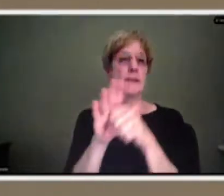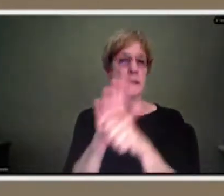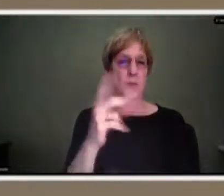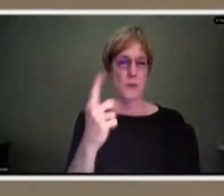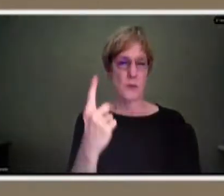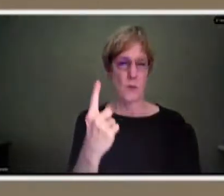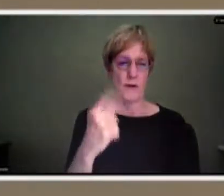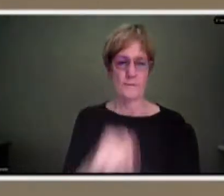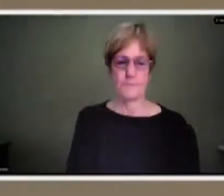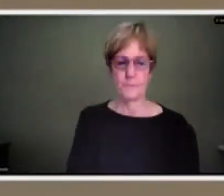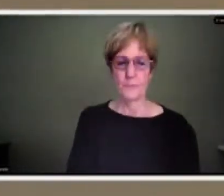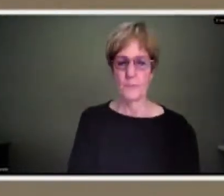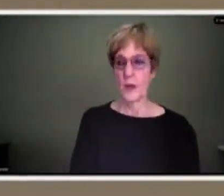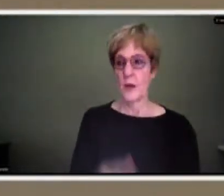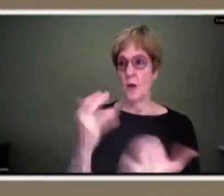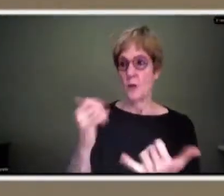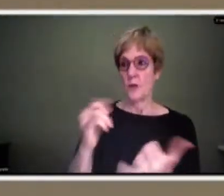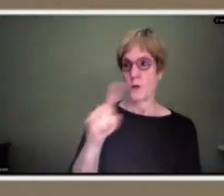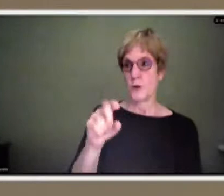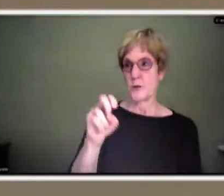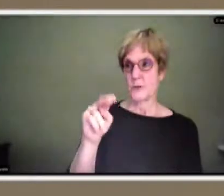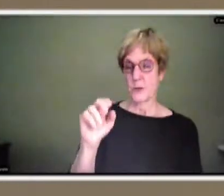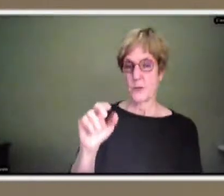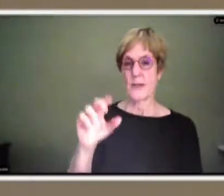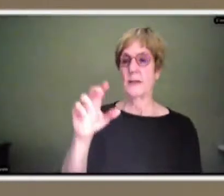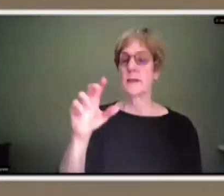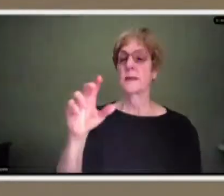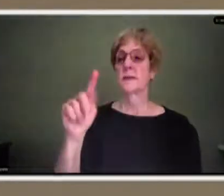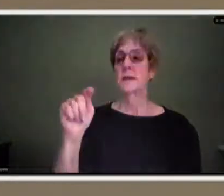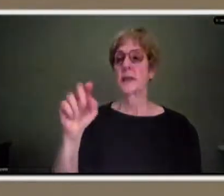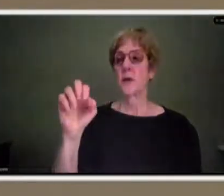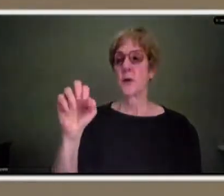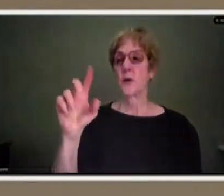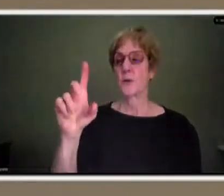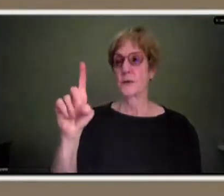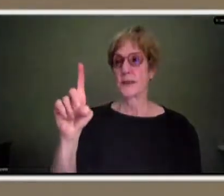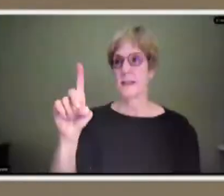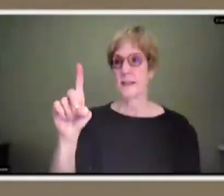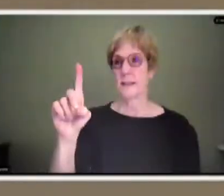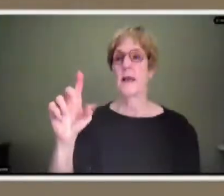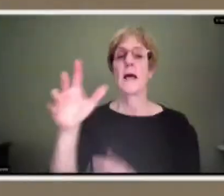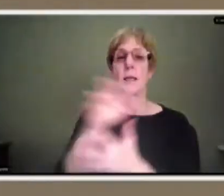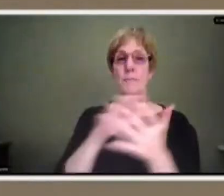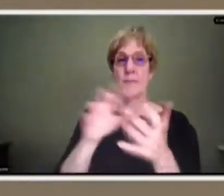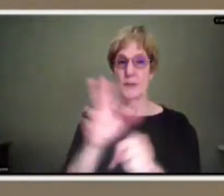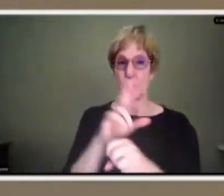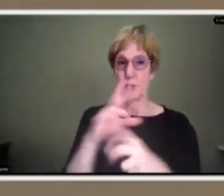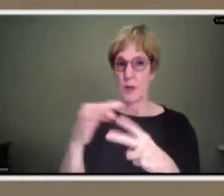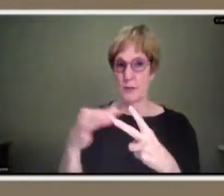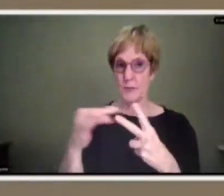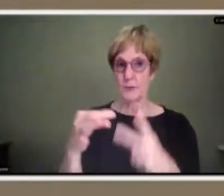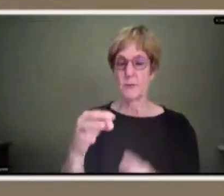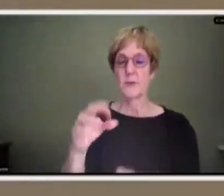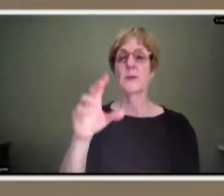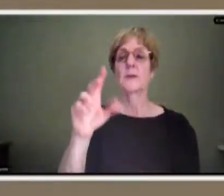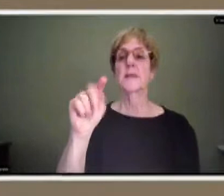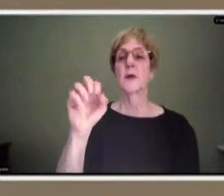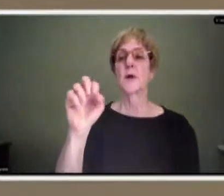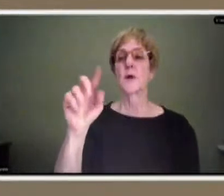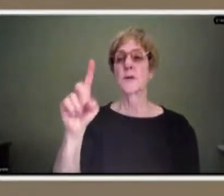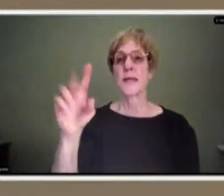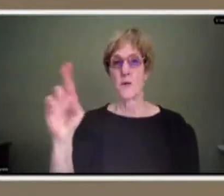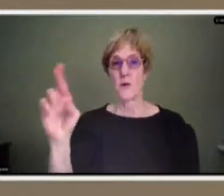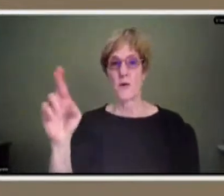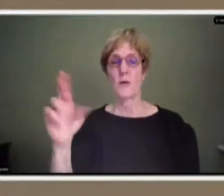district. The current zoning is TODM, Transit-Oriented Development Mixed-Use Optional, and TODR, Transit-Oriented Development